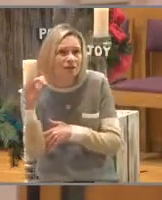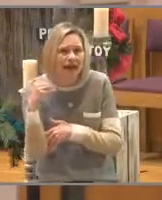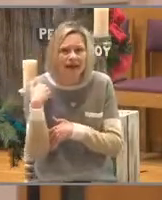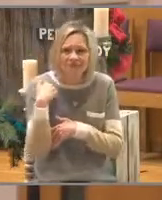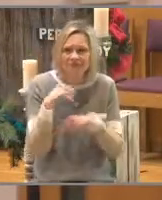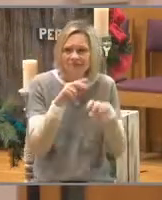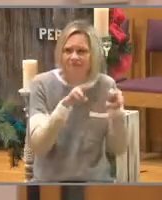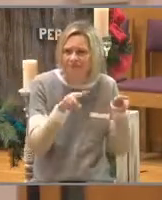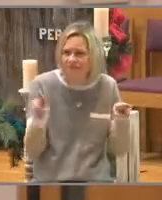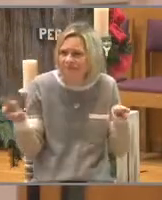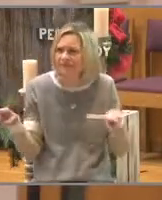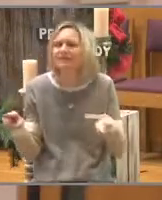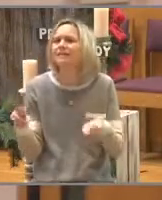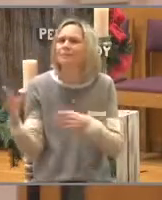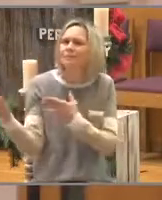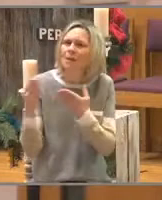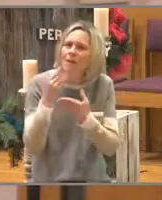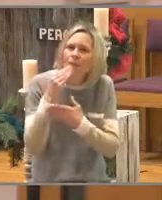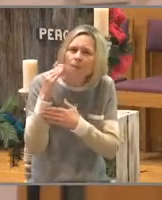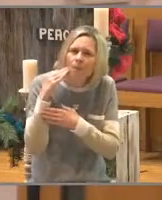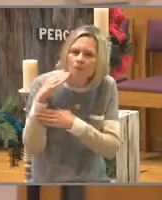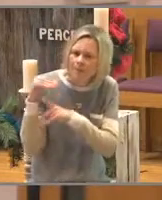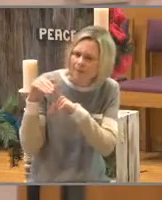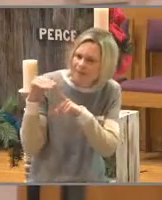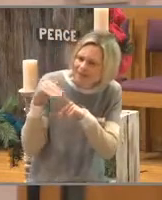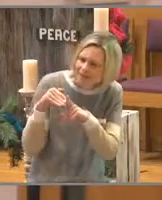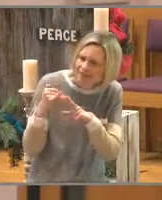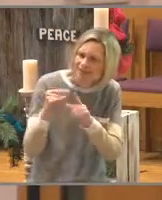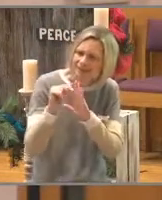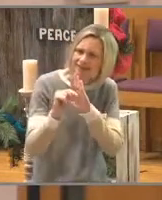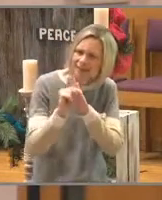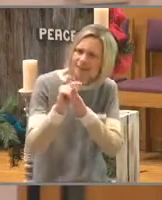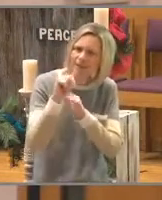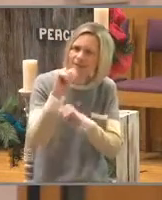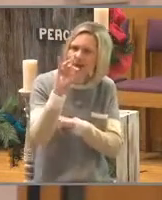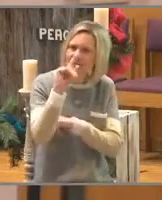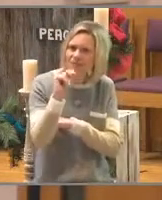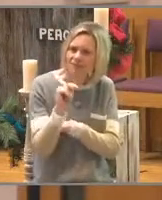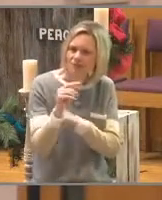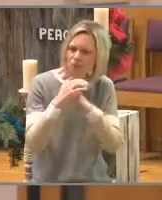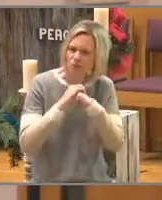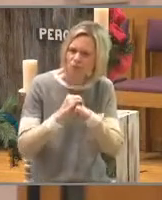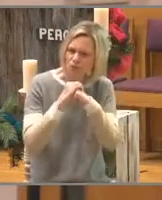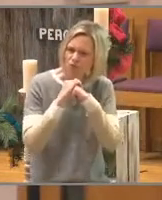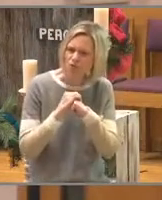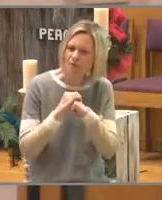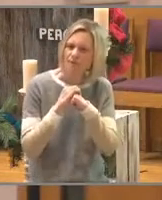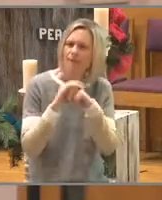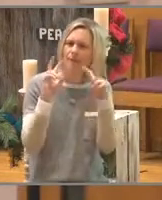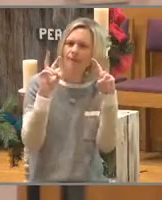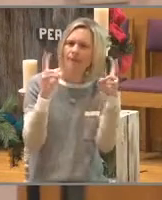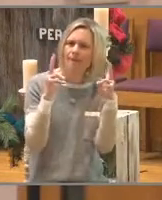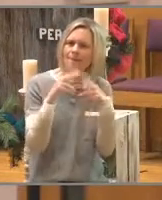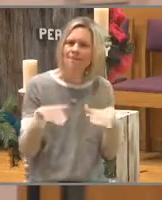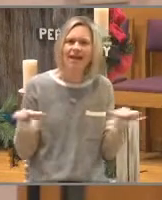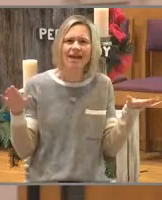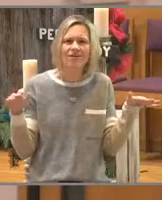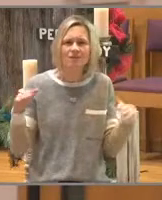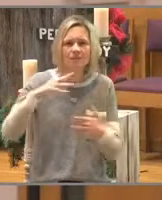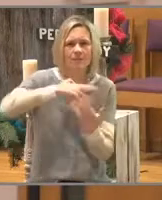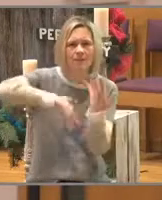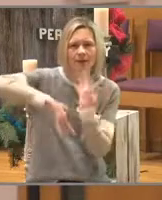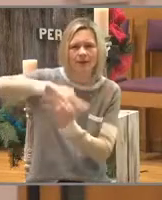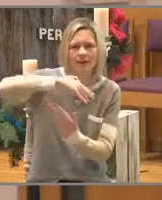home to remind you about our season of Advent and our worship theme about angels being among us. Finally, in the